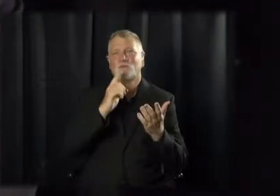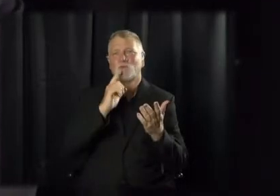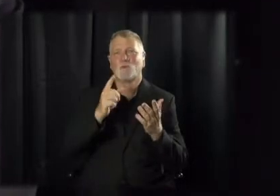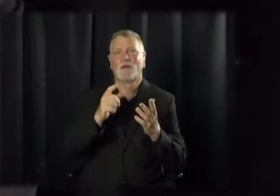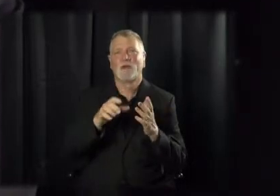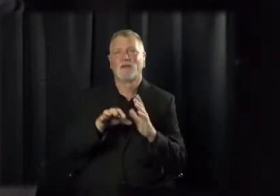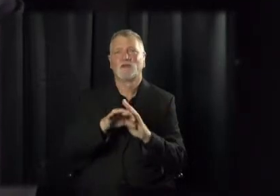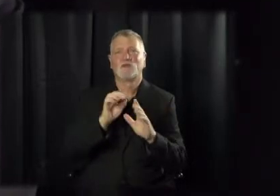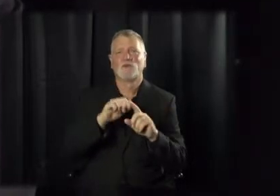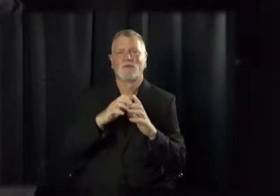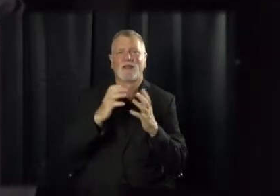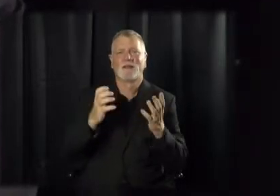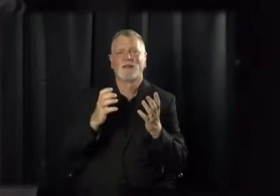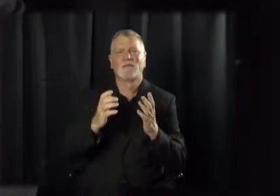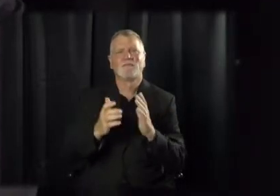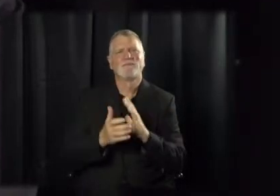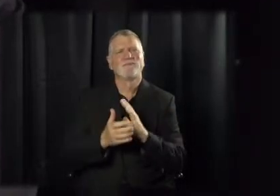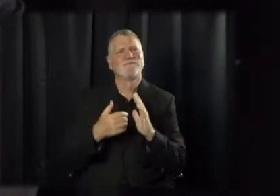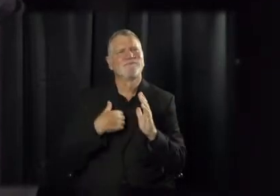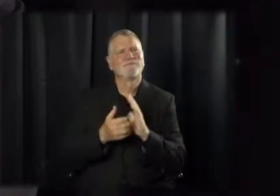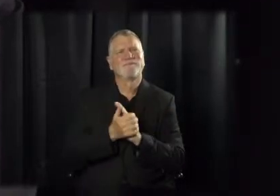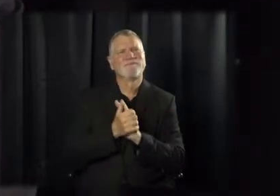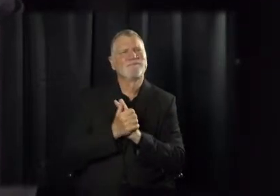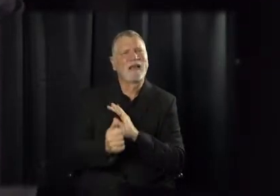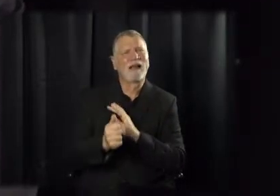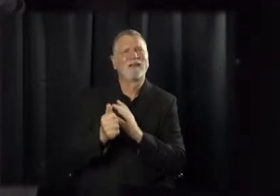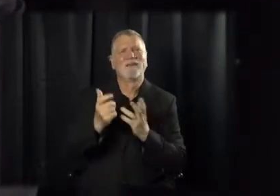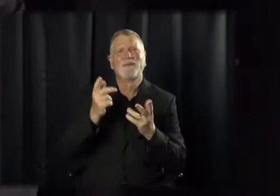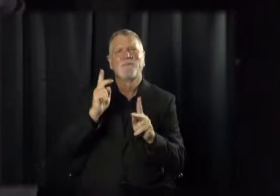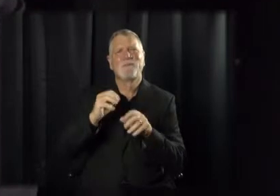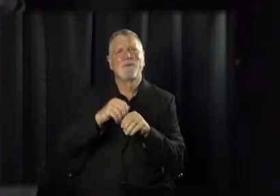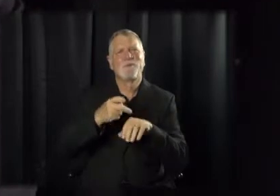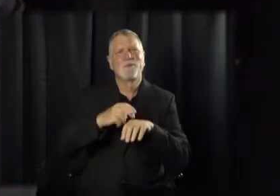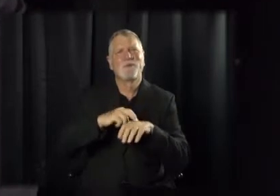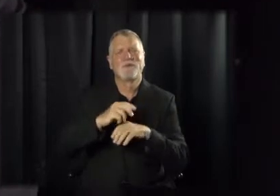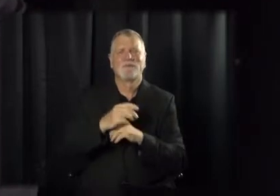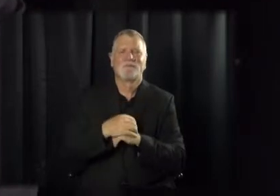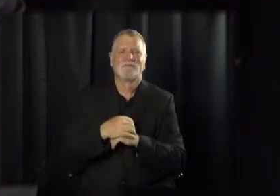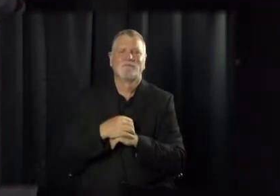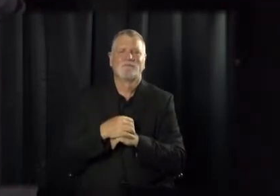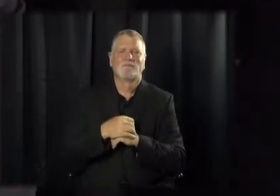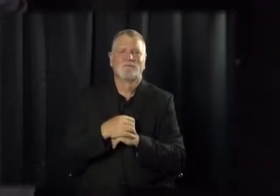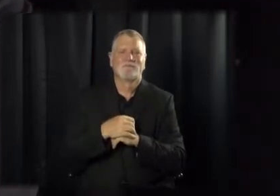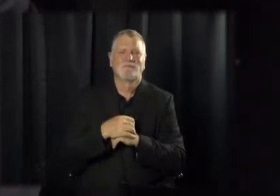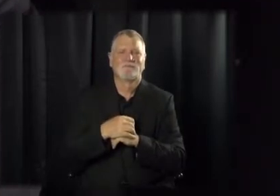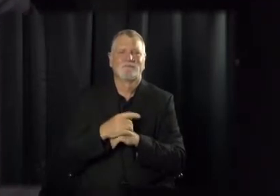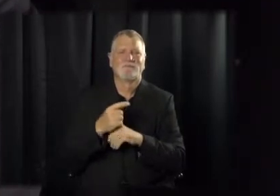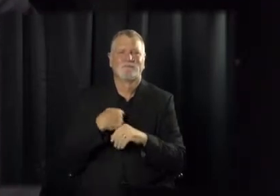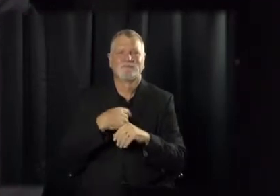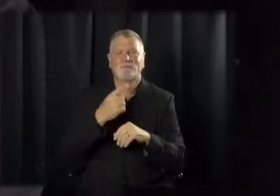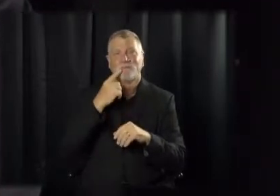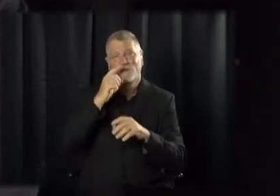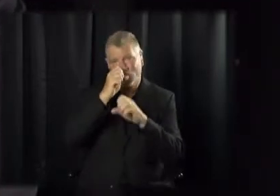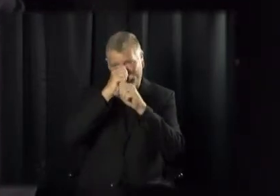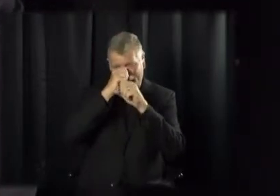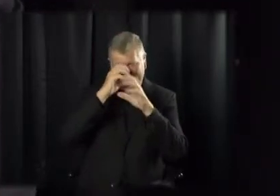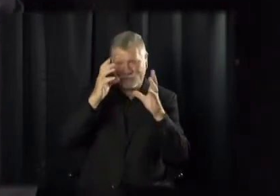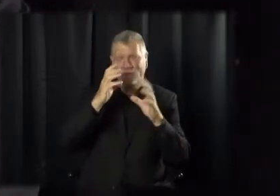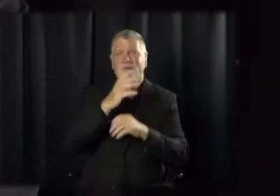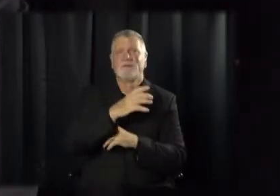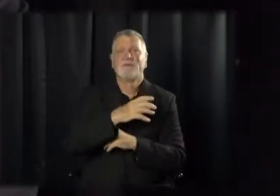source of so much talented people in Puerto Rico. So that's what I'll say. It's just a matter of vision, a matter